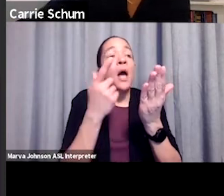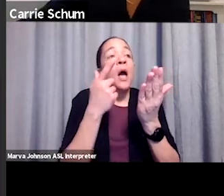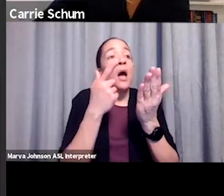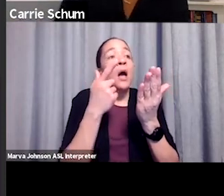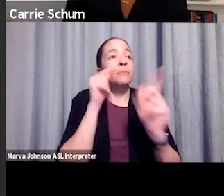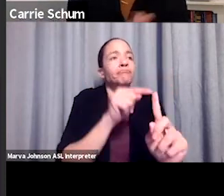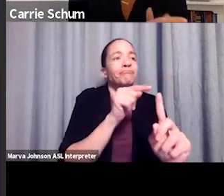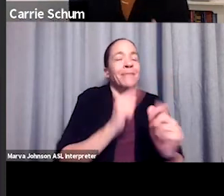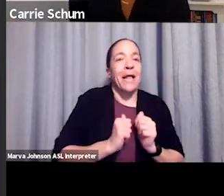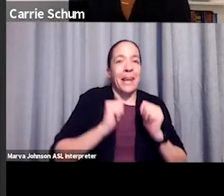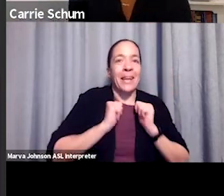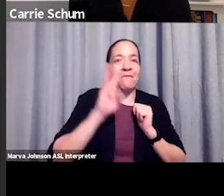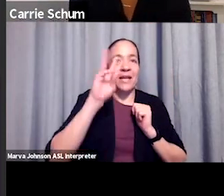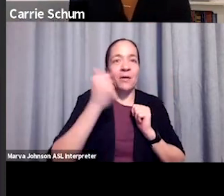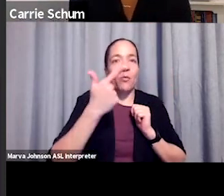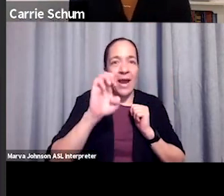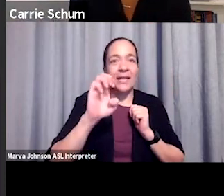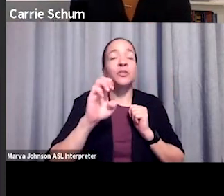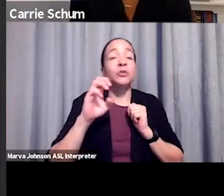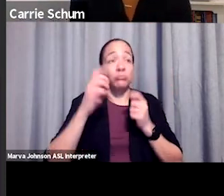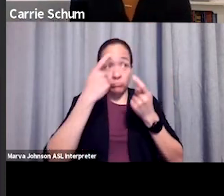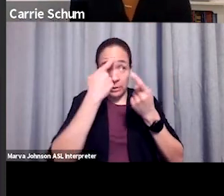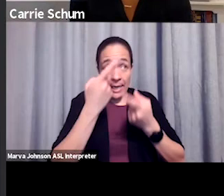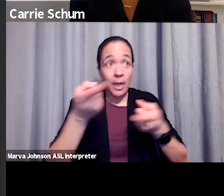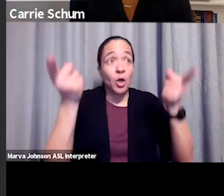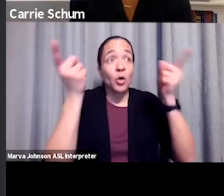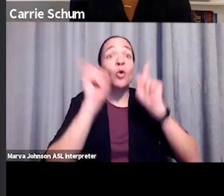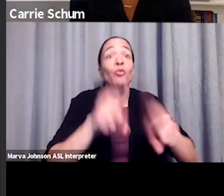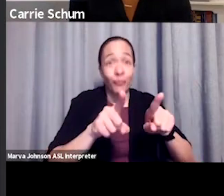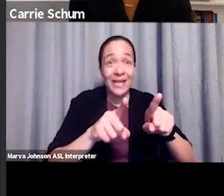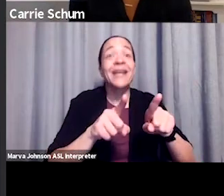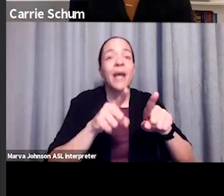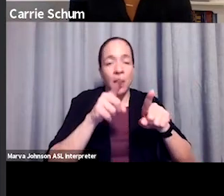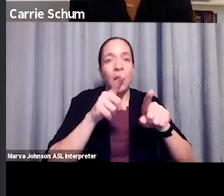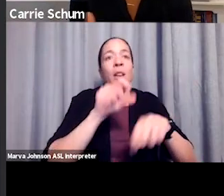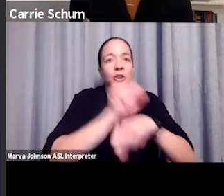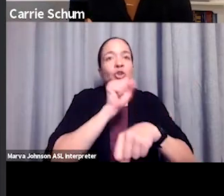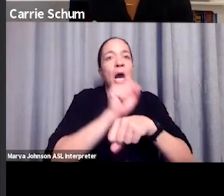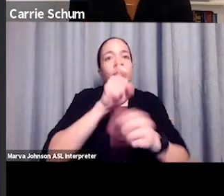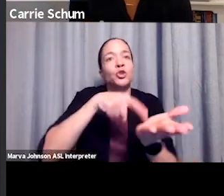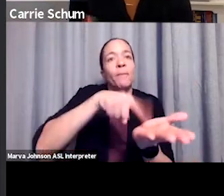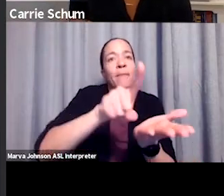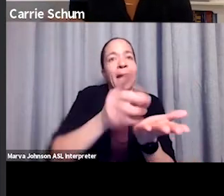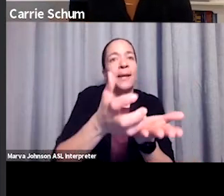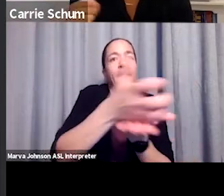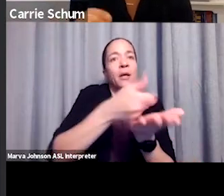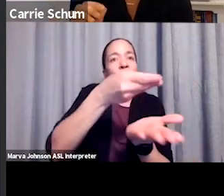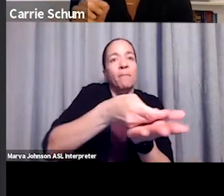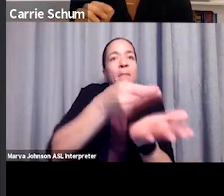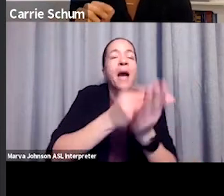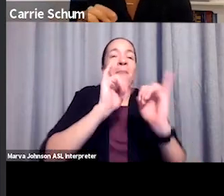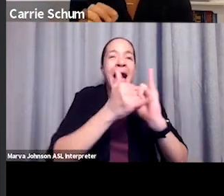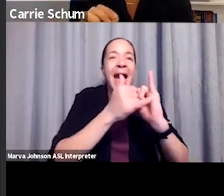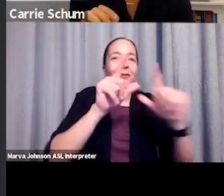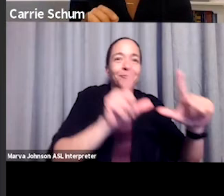There is very high agreement that jobs should pay a living wage. But the way you talk about that to reach